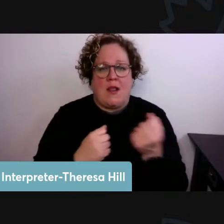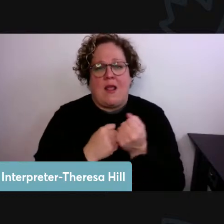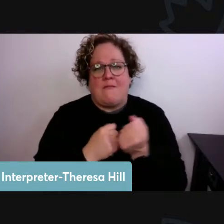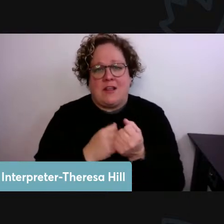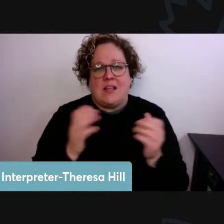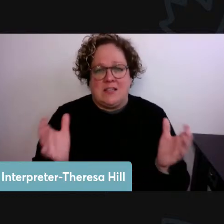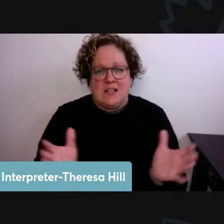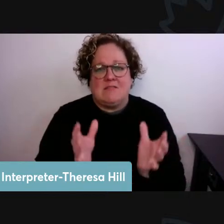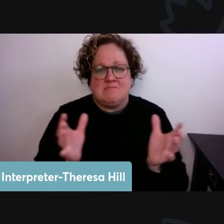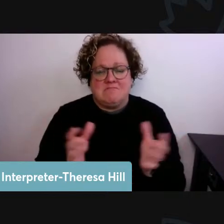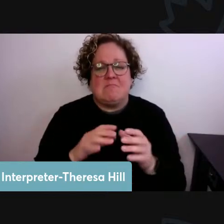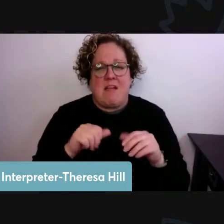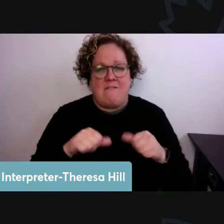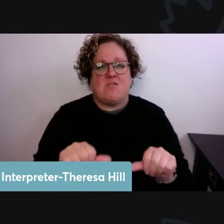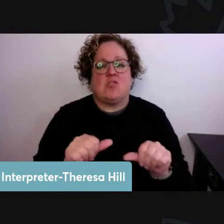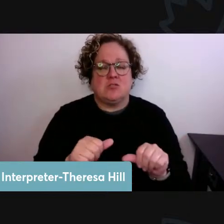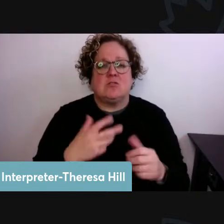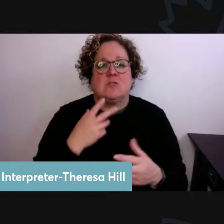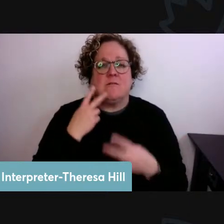our website at